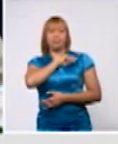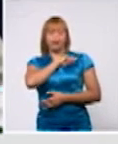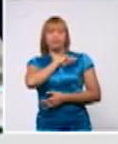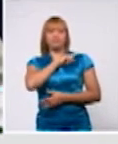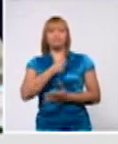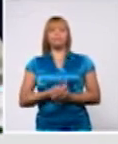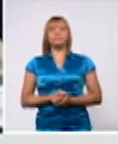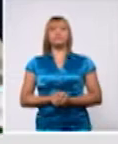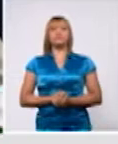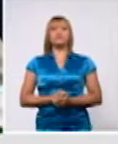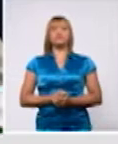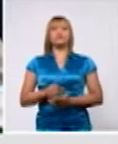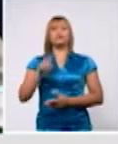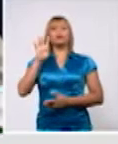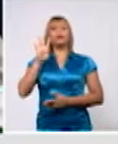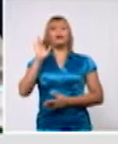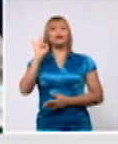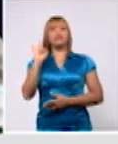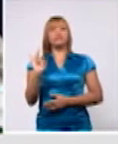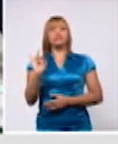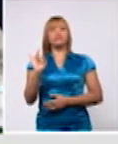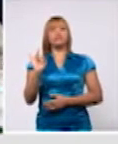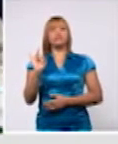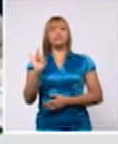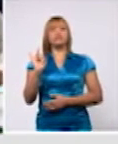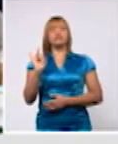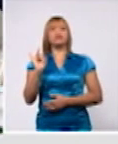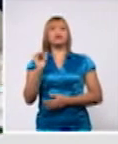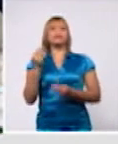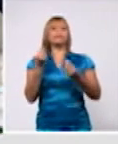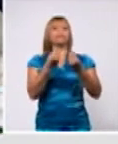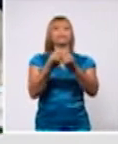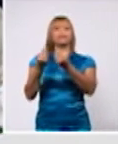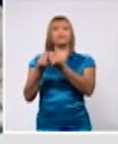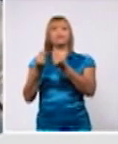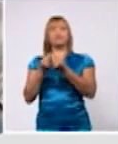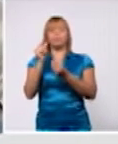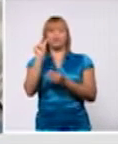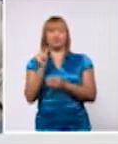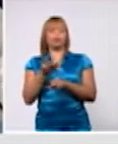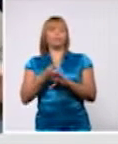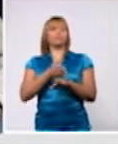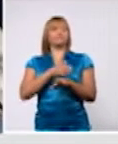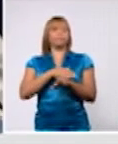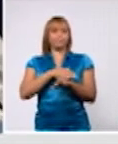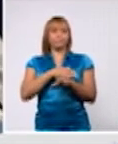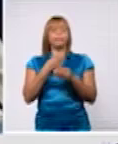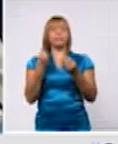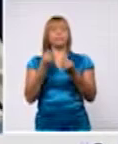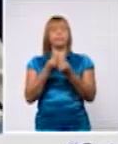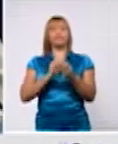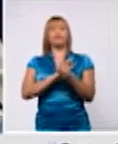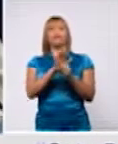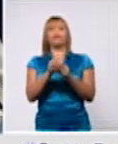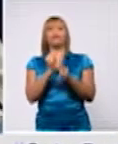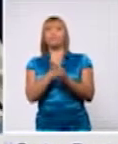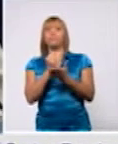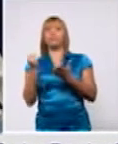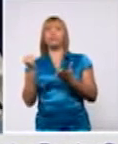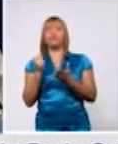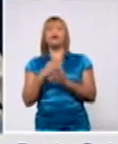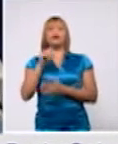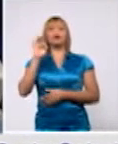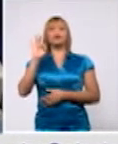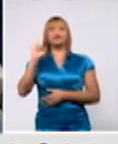confirmed case contacts. This brings the total number of confirmed case contacts